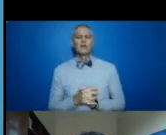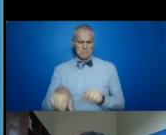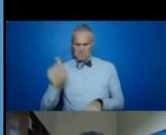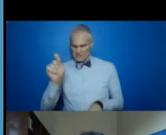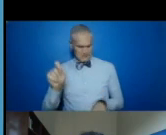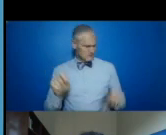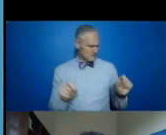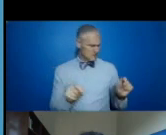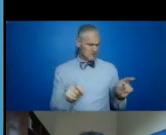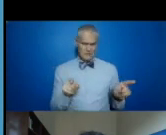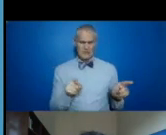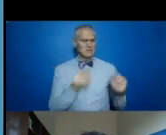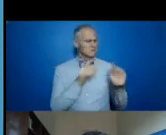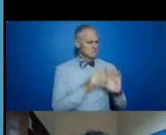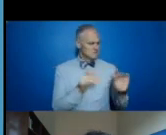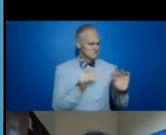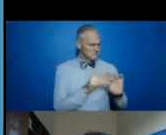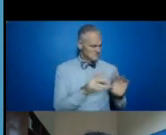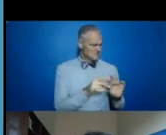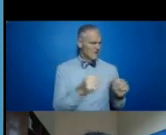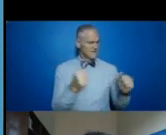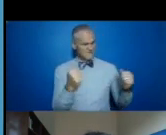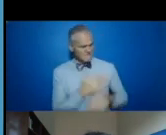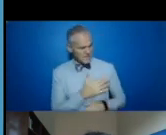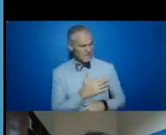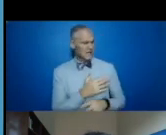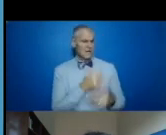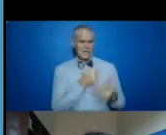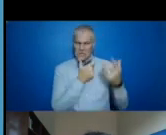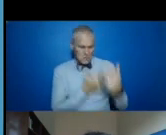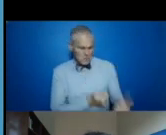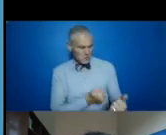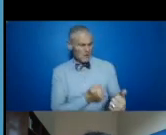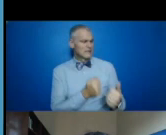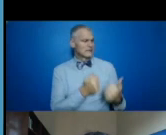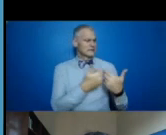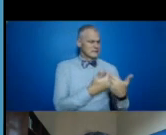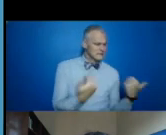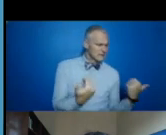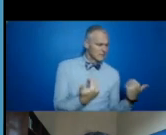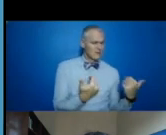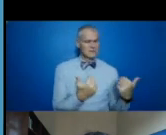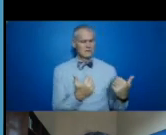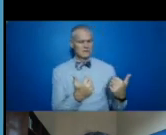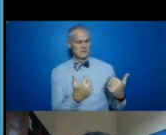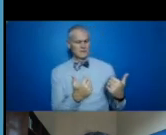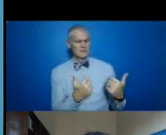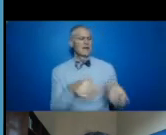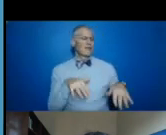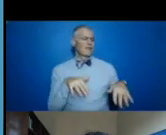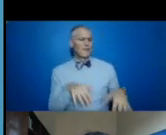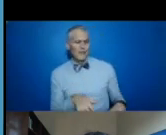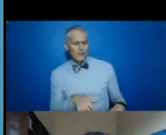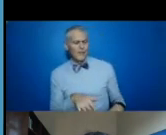between a narrative that was primarily about fear, mistrust, separation, apathy,